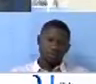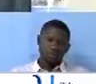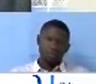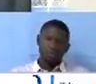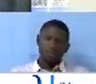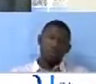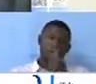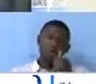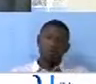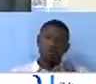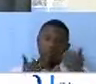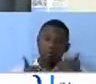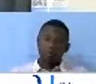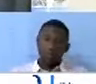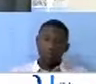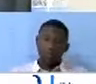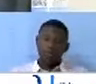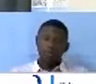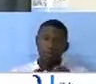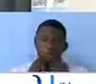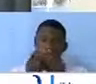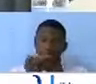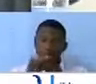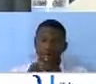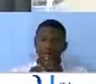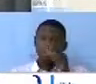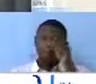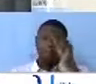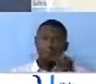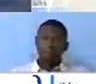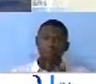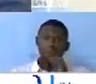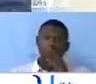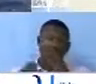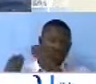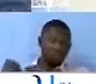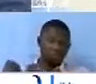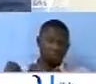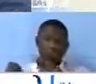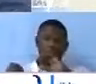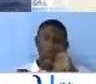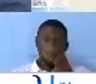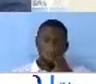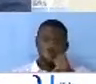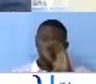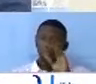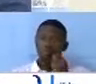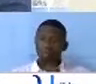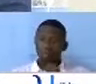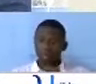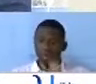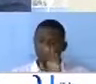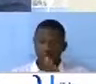and you fail to tell the person who is responsible and could stop it,